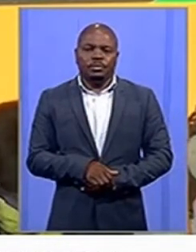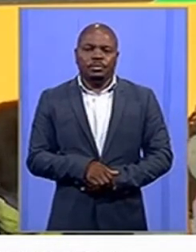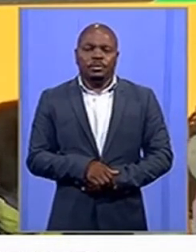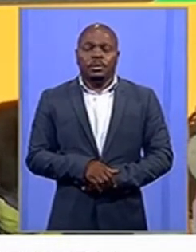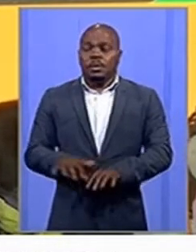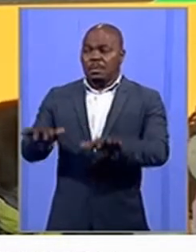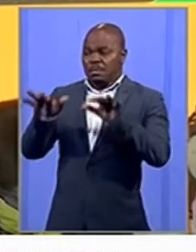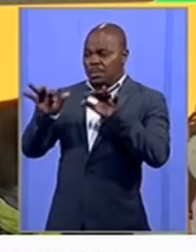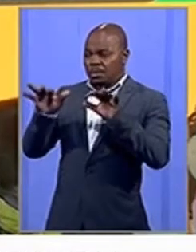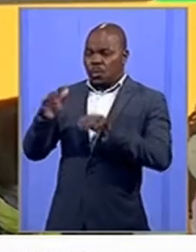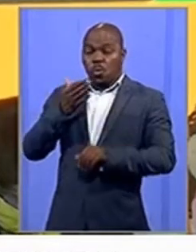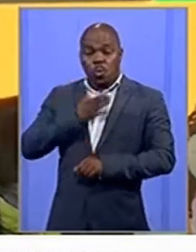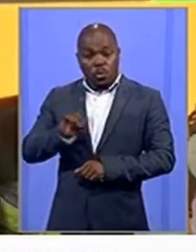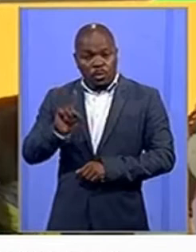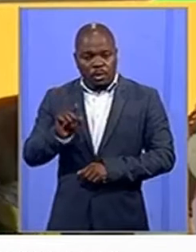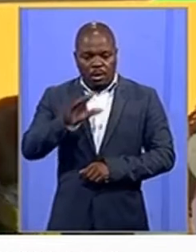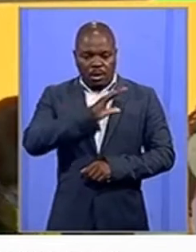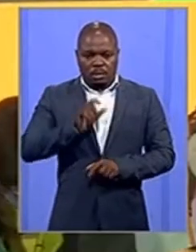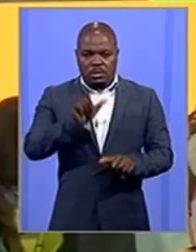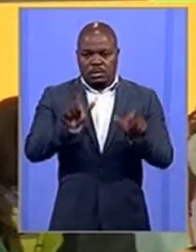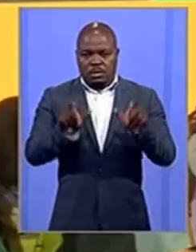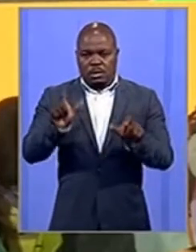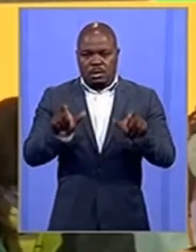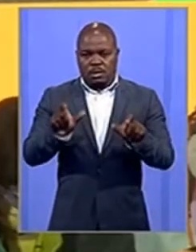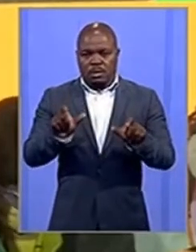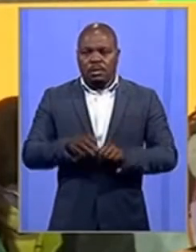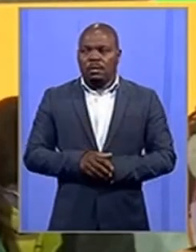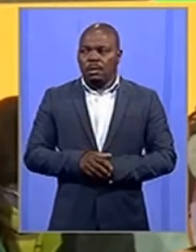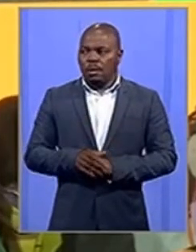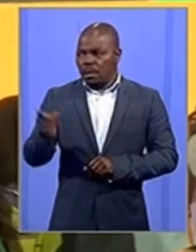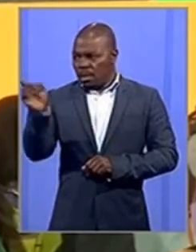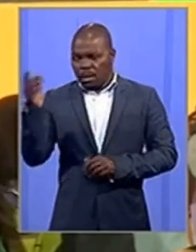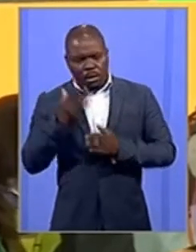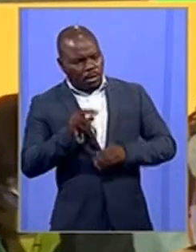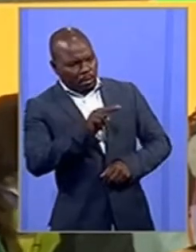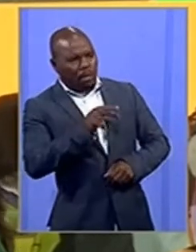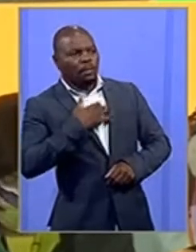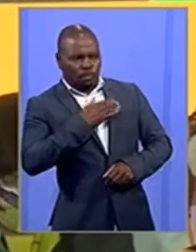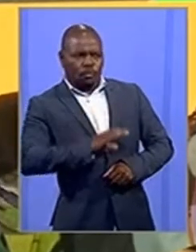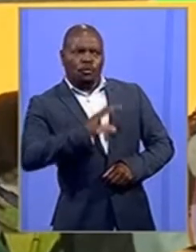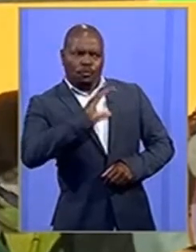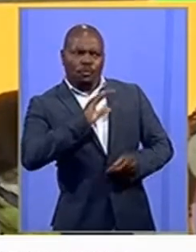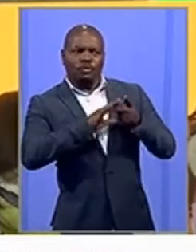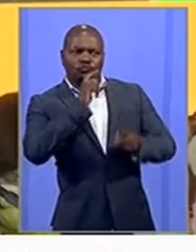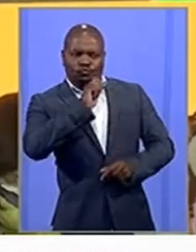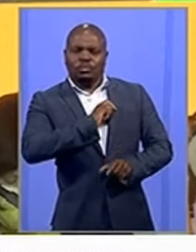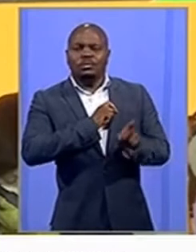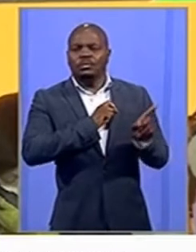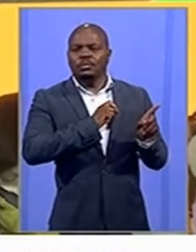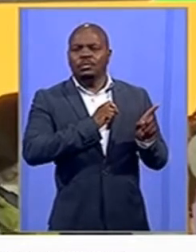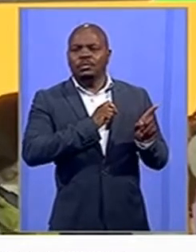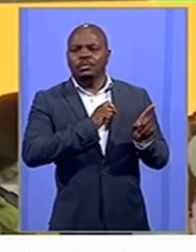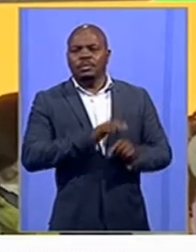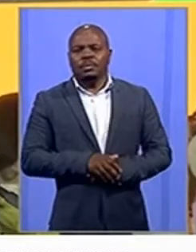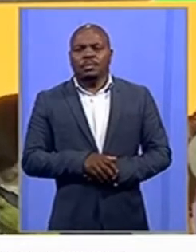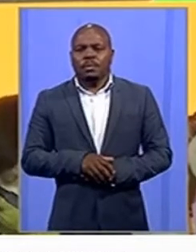People want councillors that they can have confidence in and trust. Councillors who